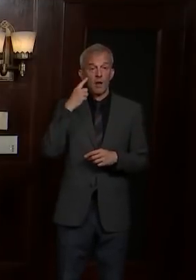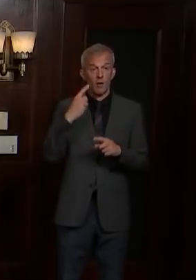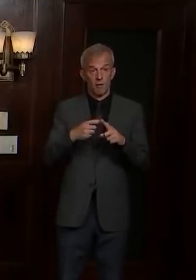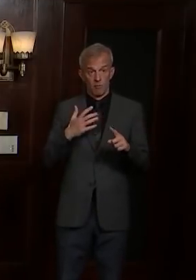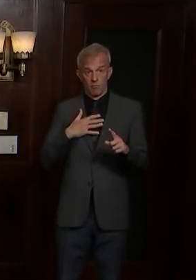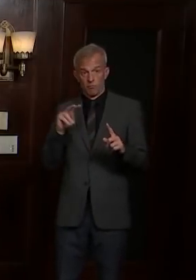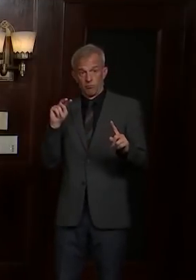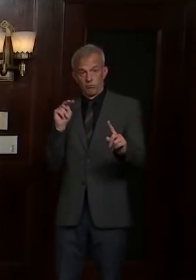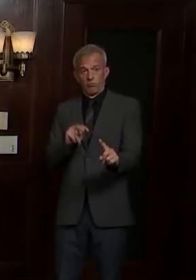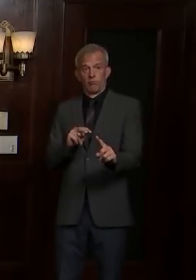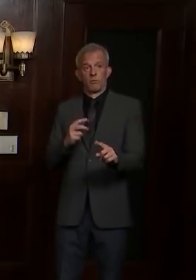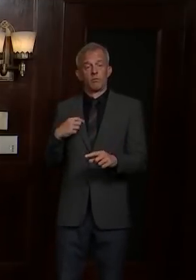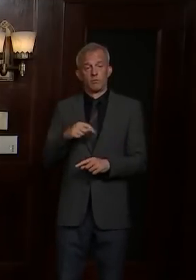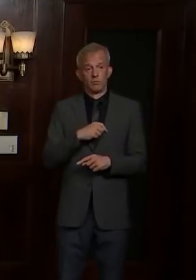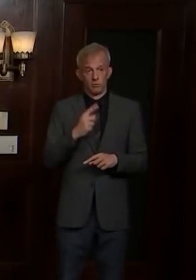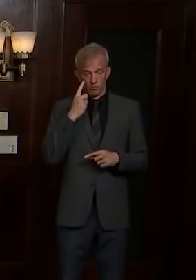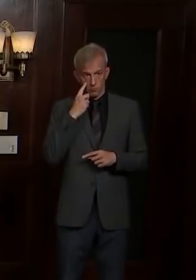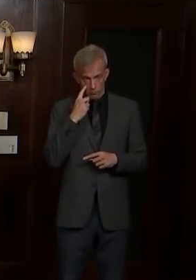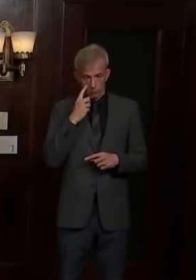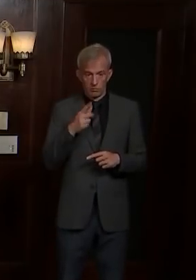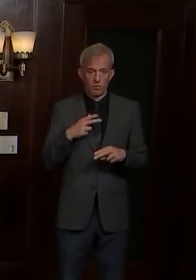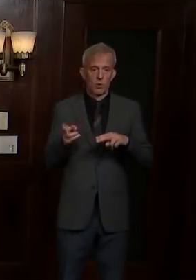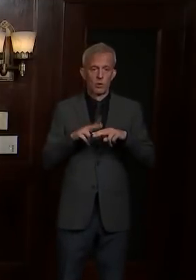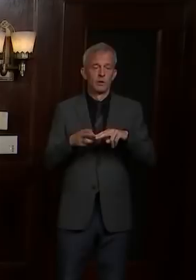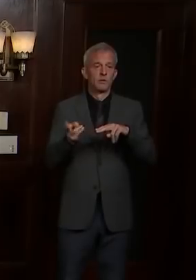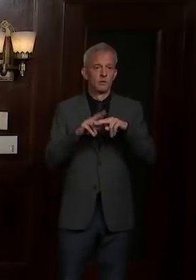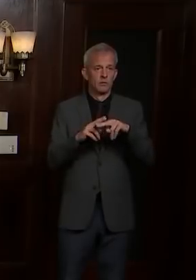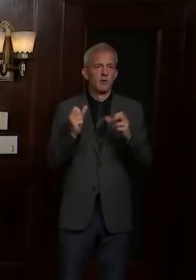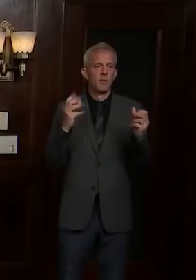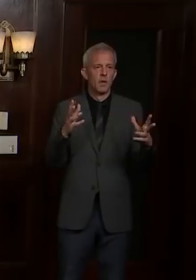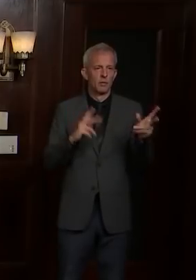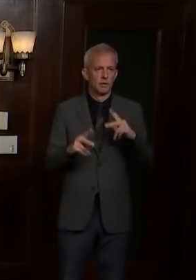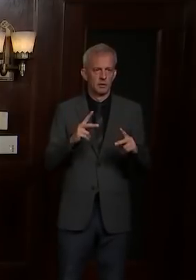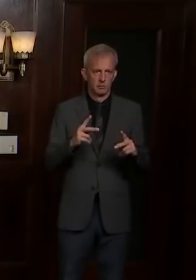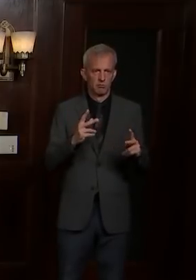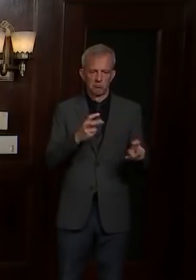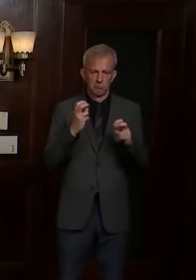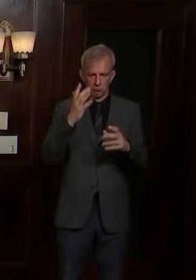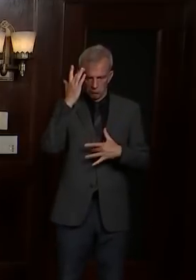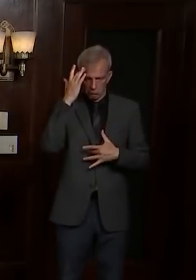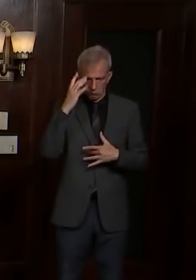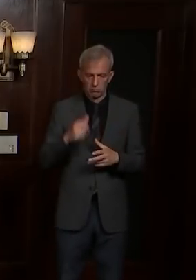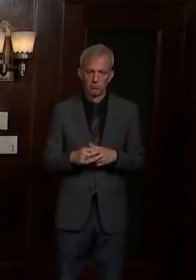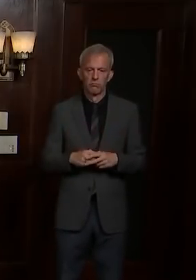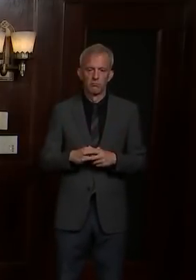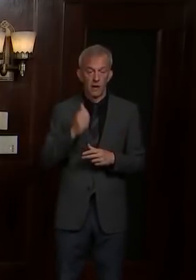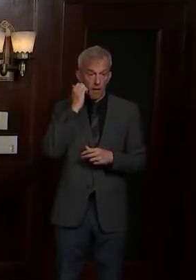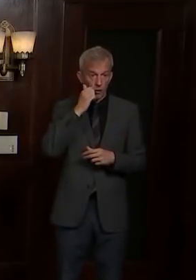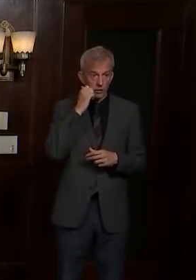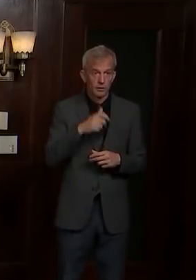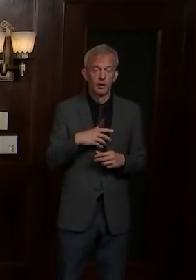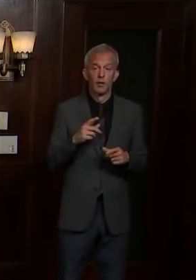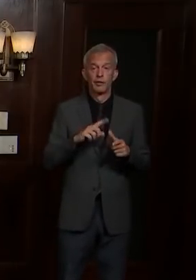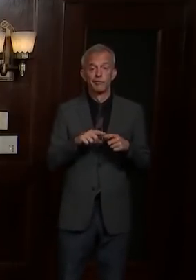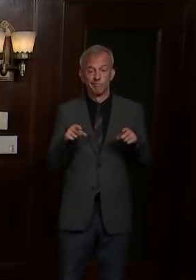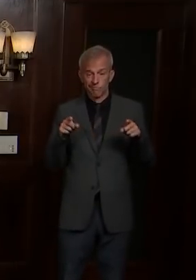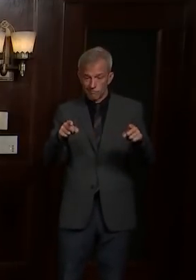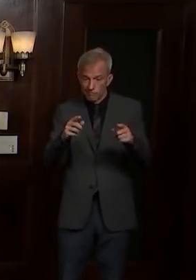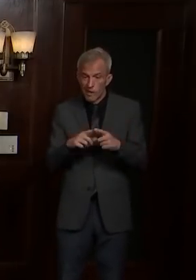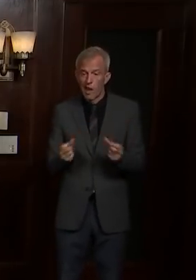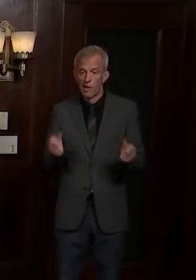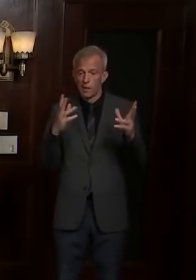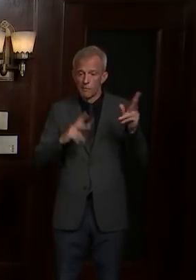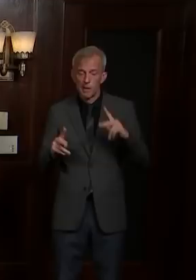standing, we have seen an increase in cases every day. We've seen the corresponding increase in the number of people who have died.